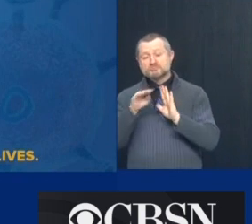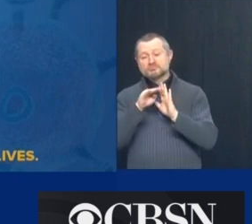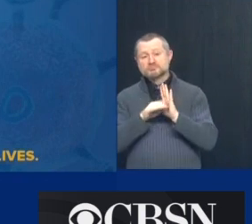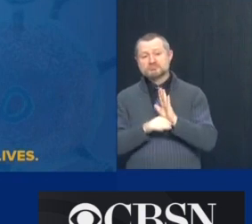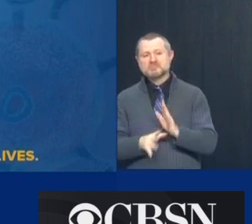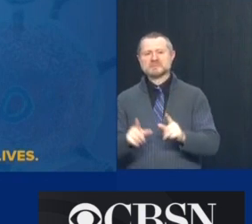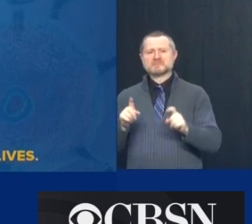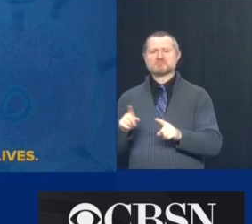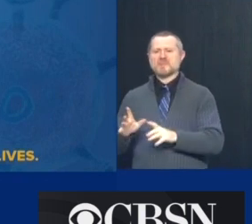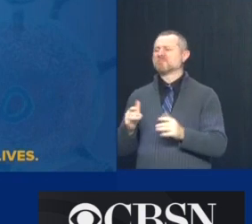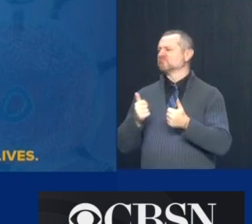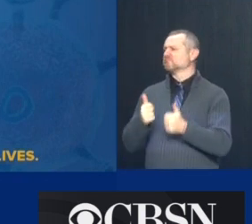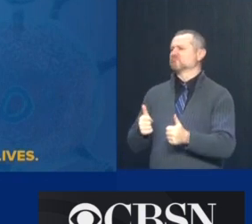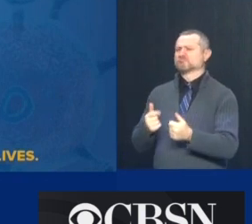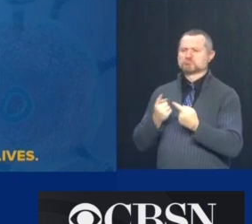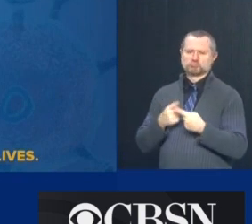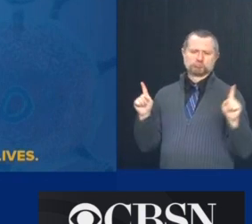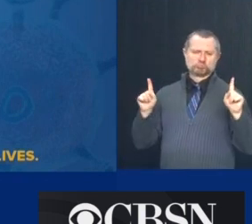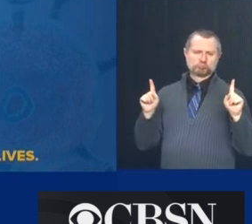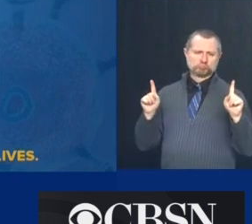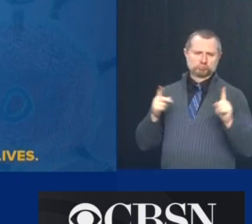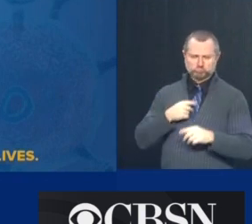great. Highly effective.